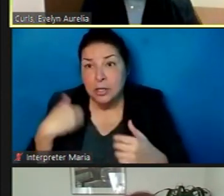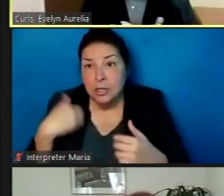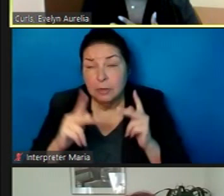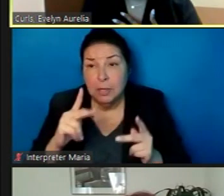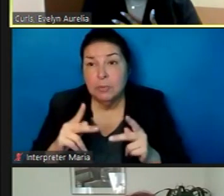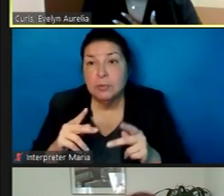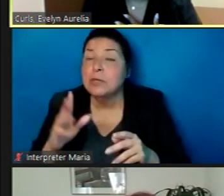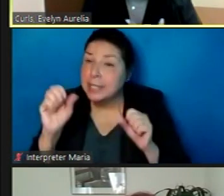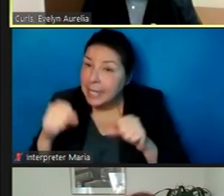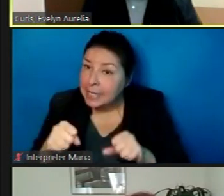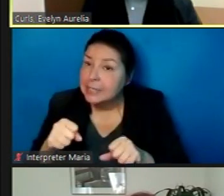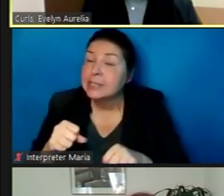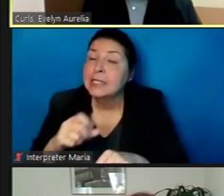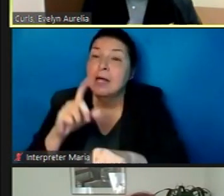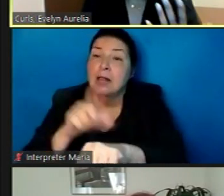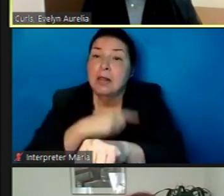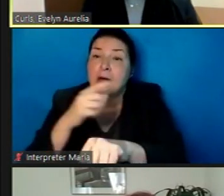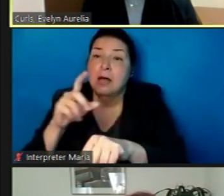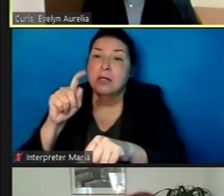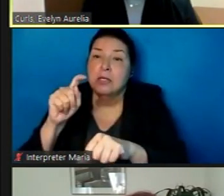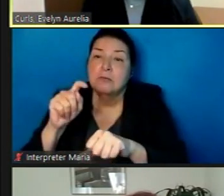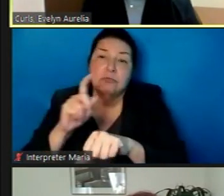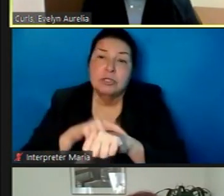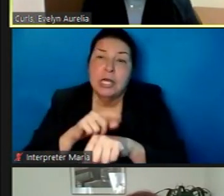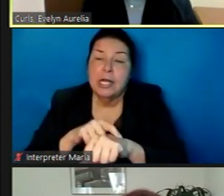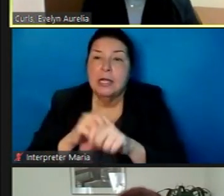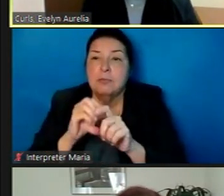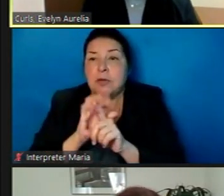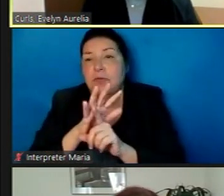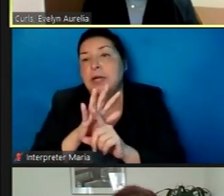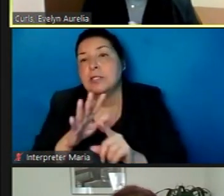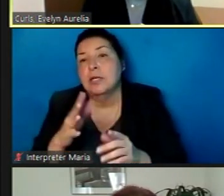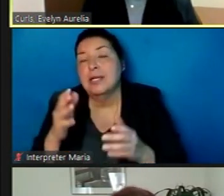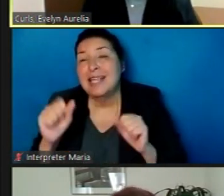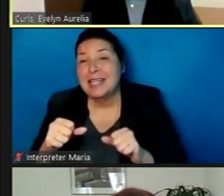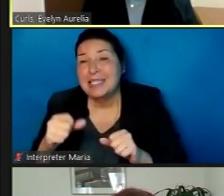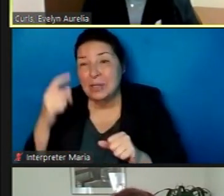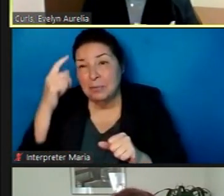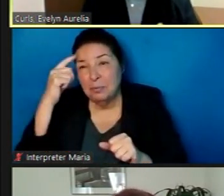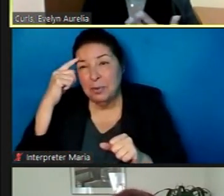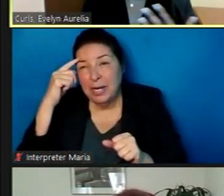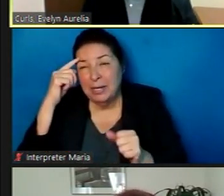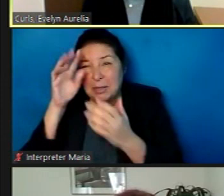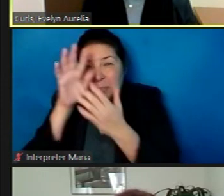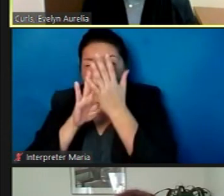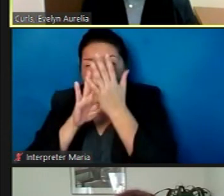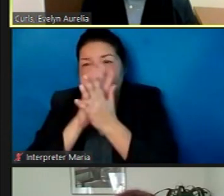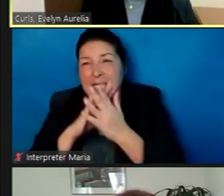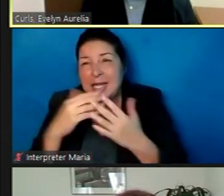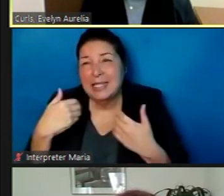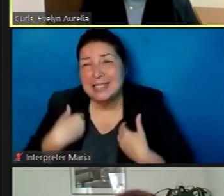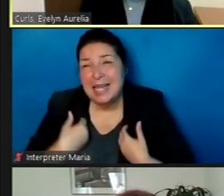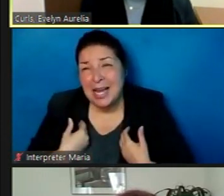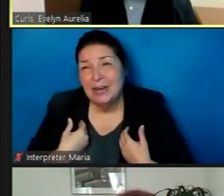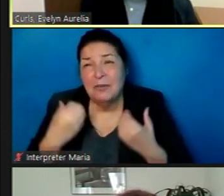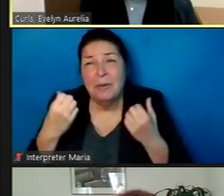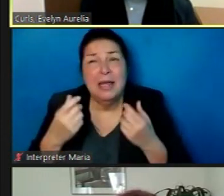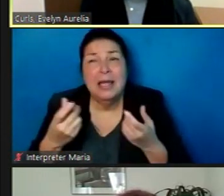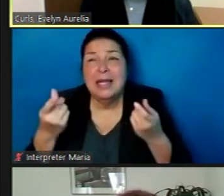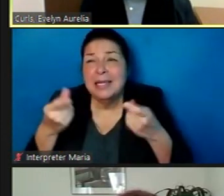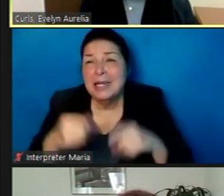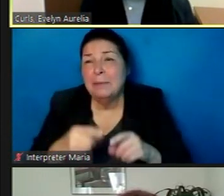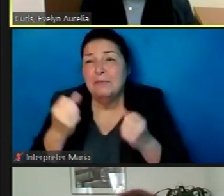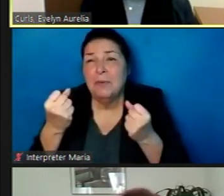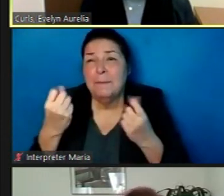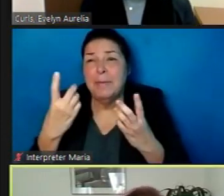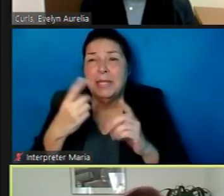long-term effects both in your lungs and your heart. And yes, also brain fog and fatigue. Fatigue can be debilitating for many months. So there are long-term